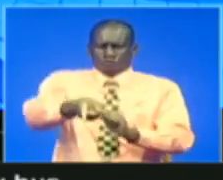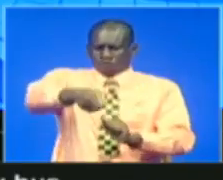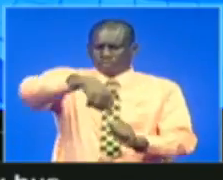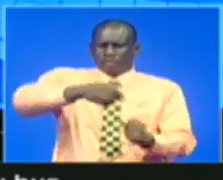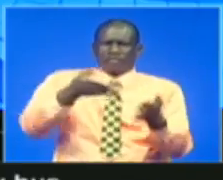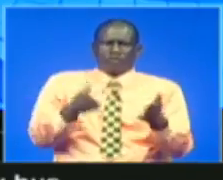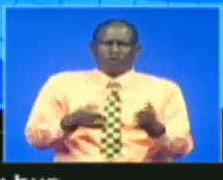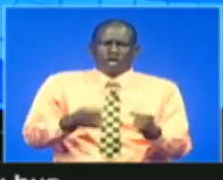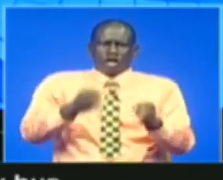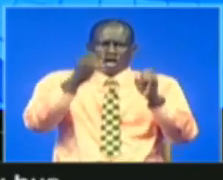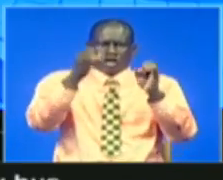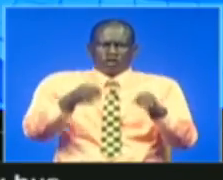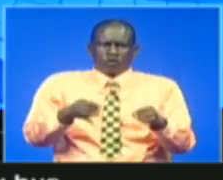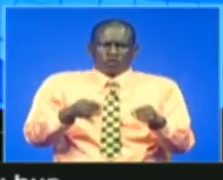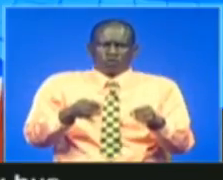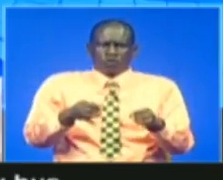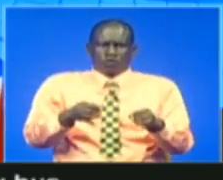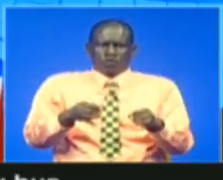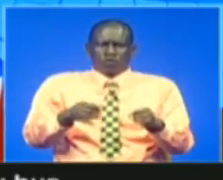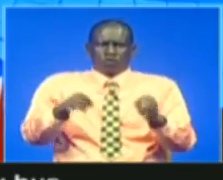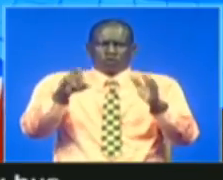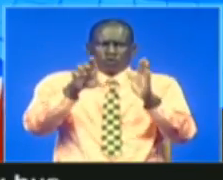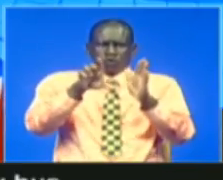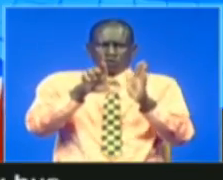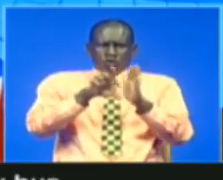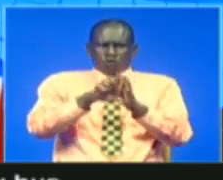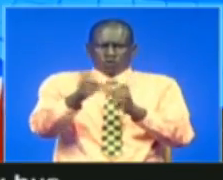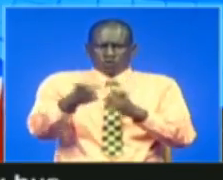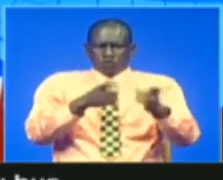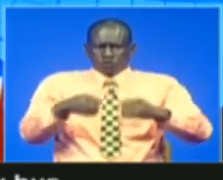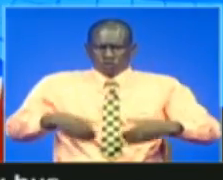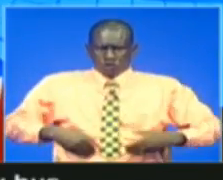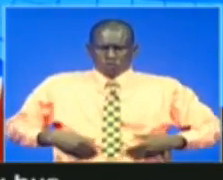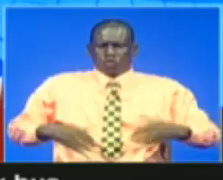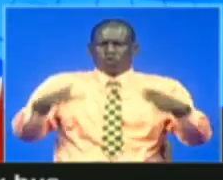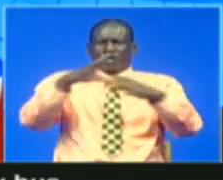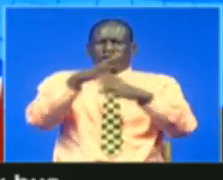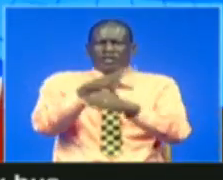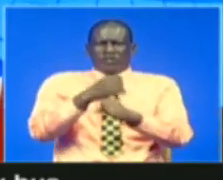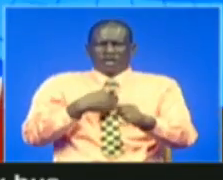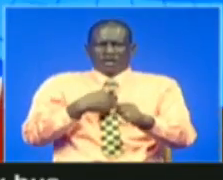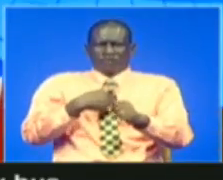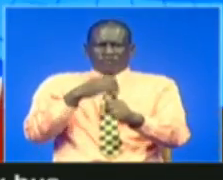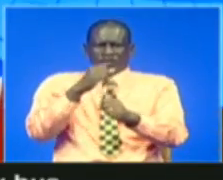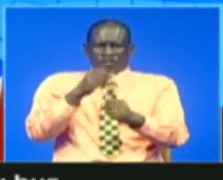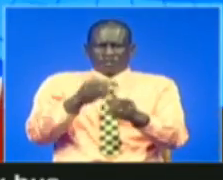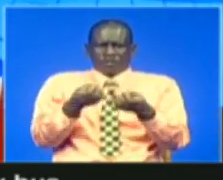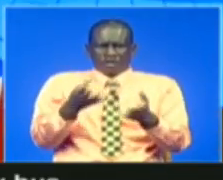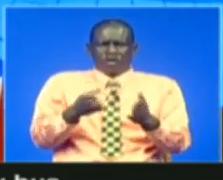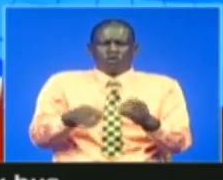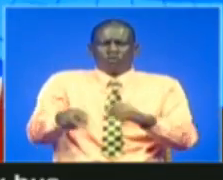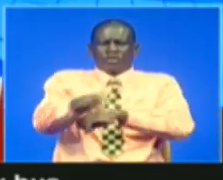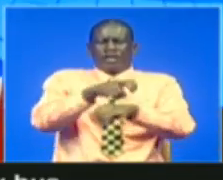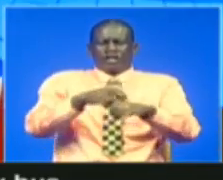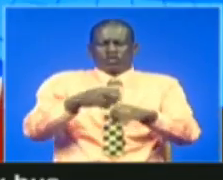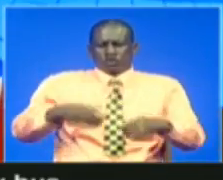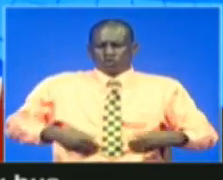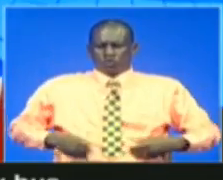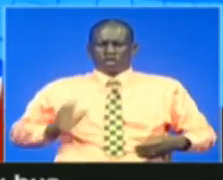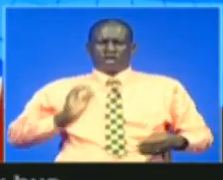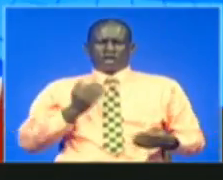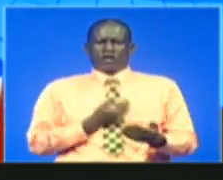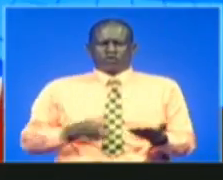A fresh promise to regulate youth serving organizations has been made with the National Youth Council appointment